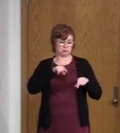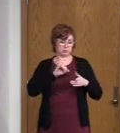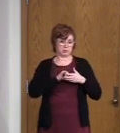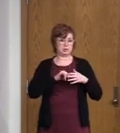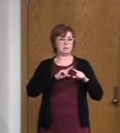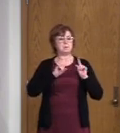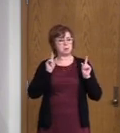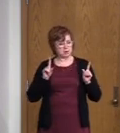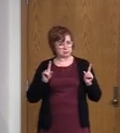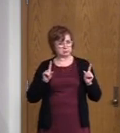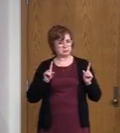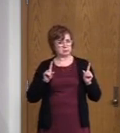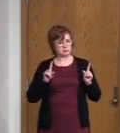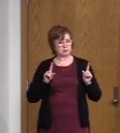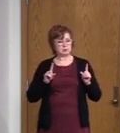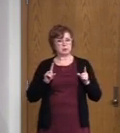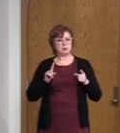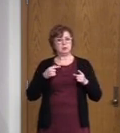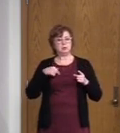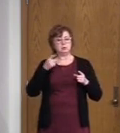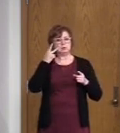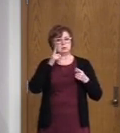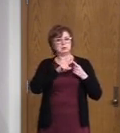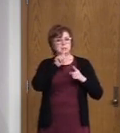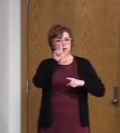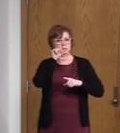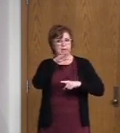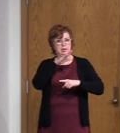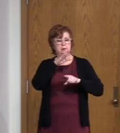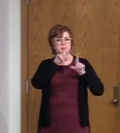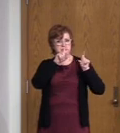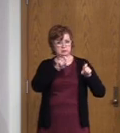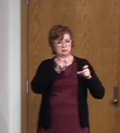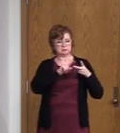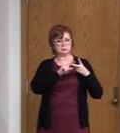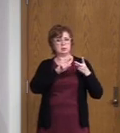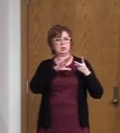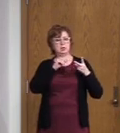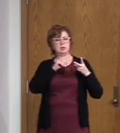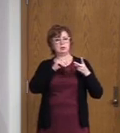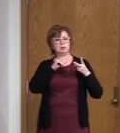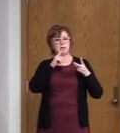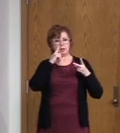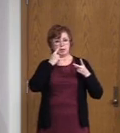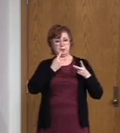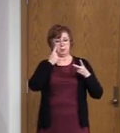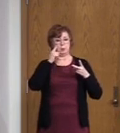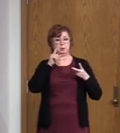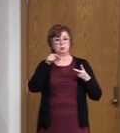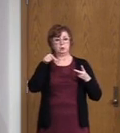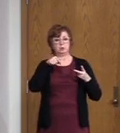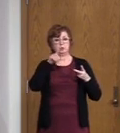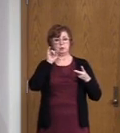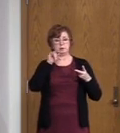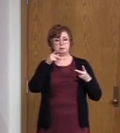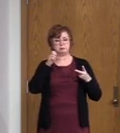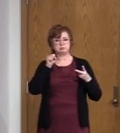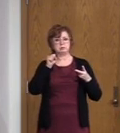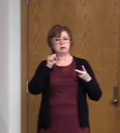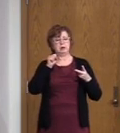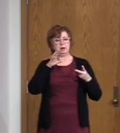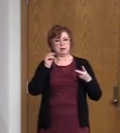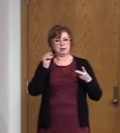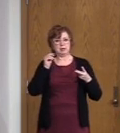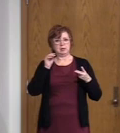is one of the things we've learned through lab testing and swabbing is make it as easily available to people as possible. Some people don't like booking appointments, so